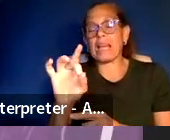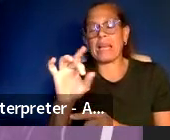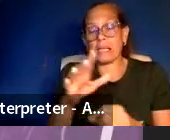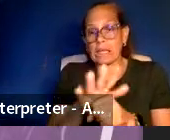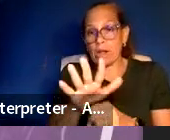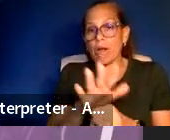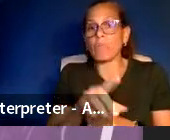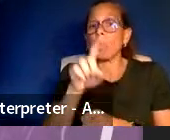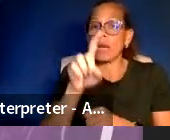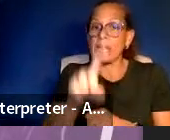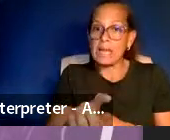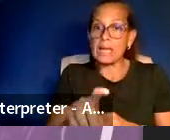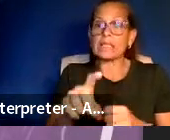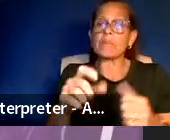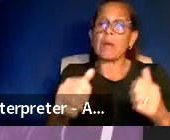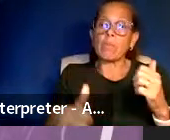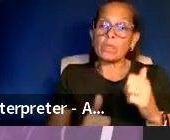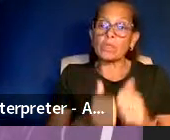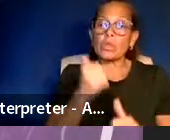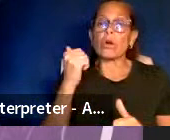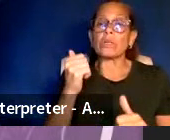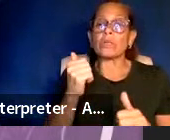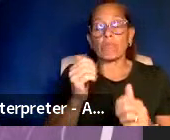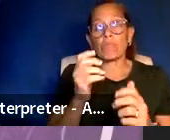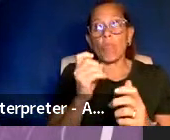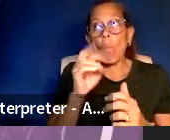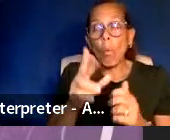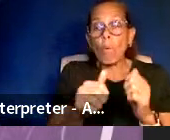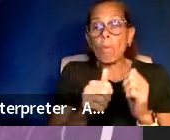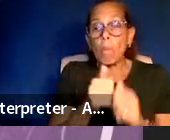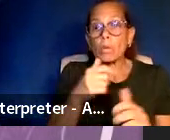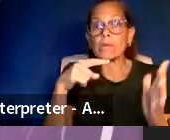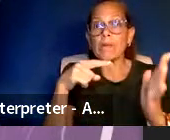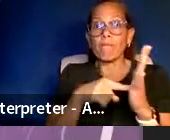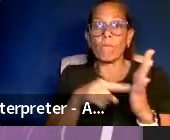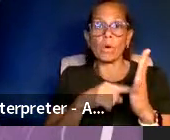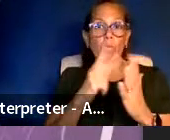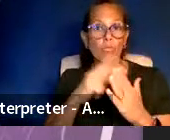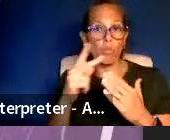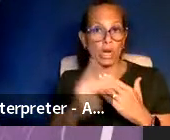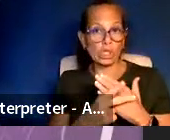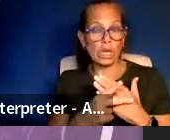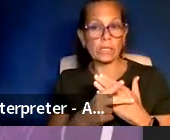need this to be a majority or mostly affordable project to